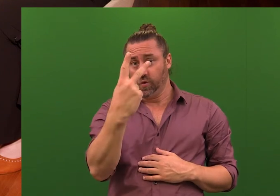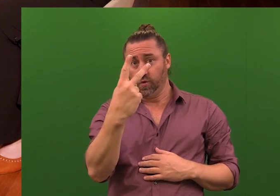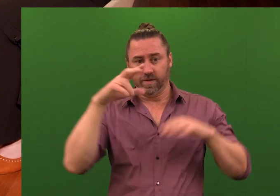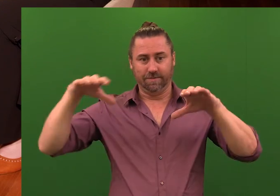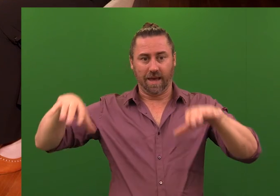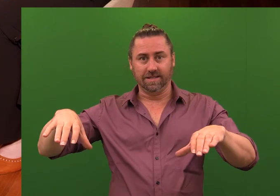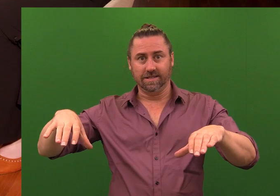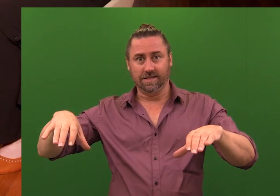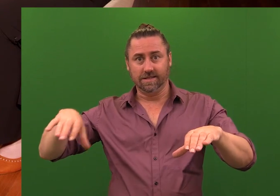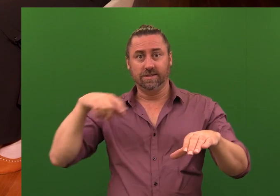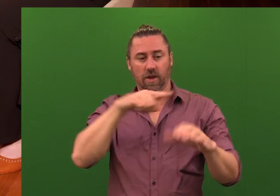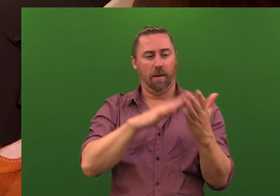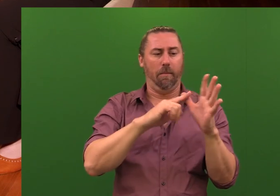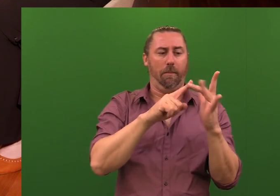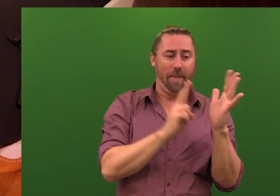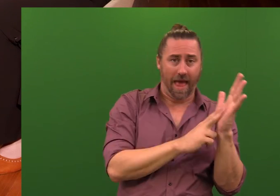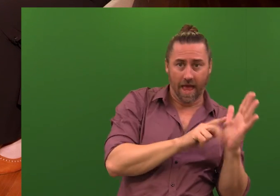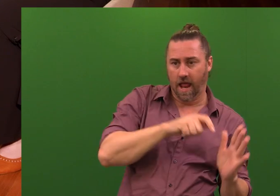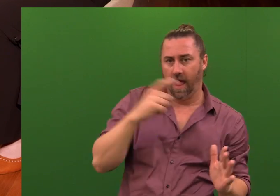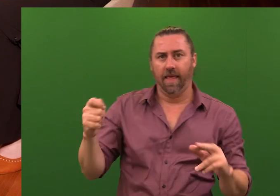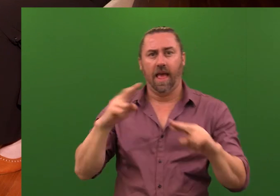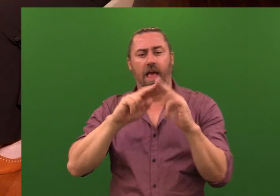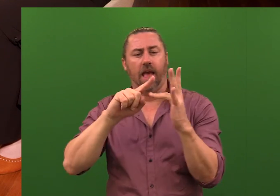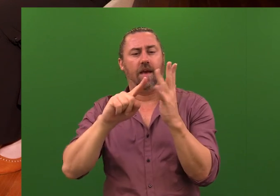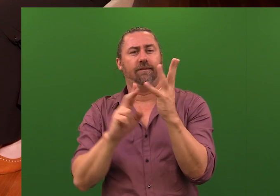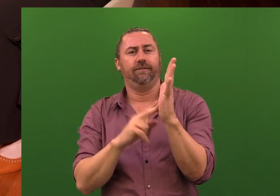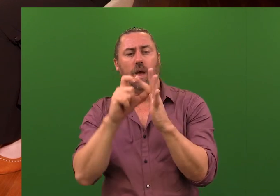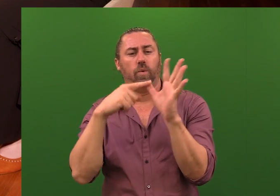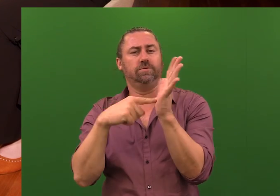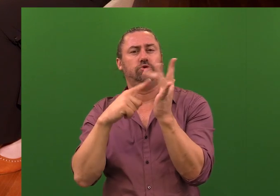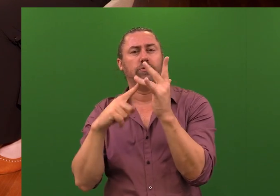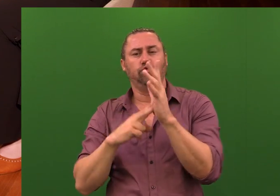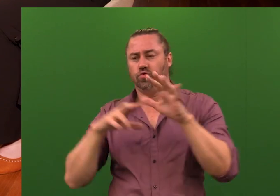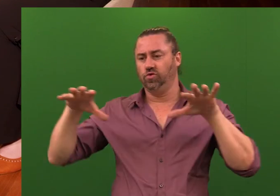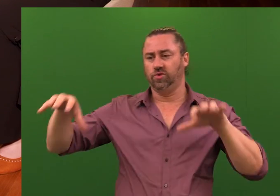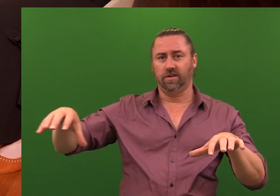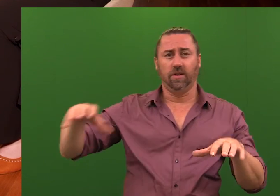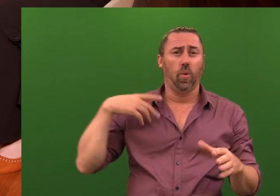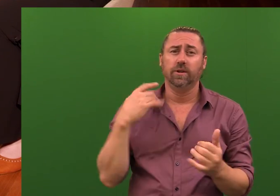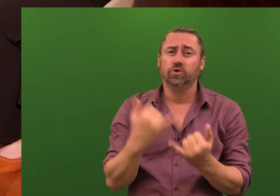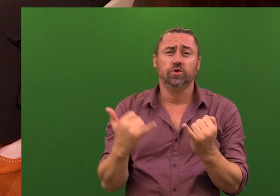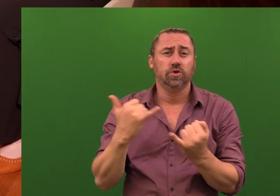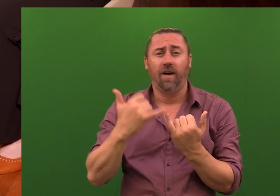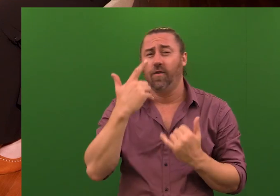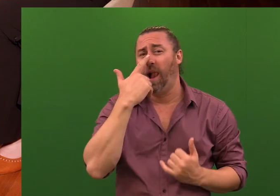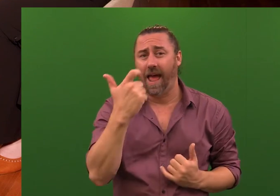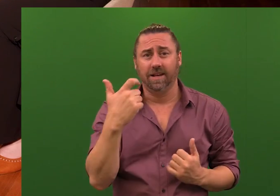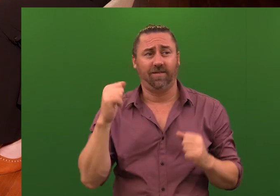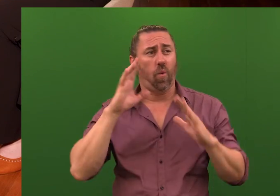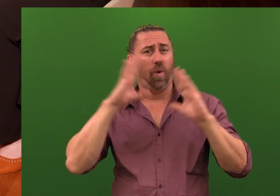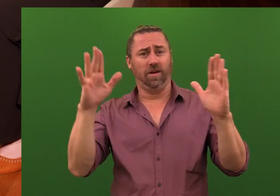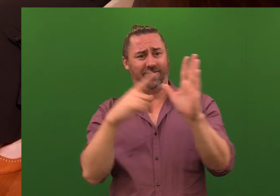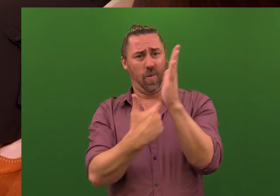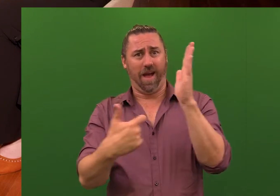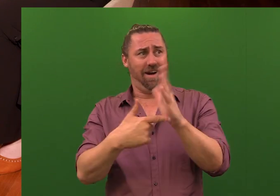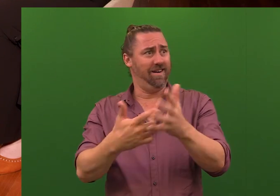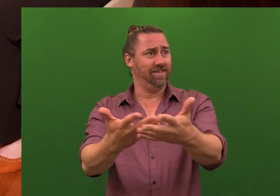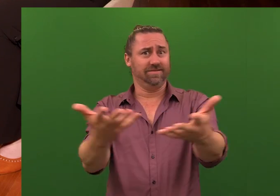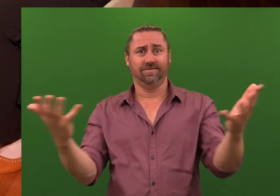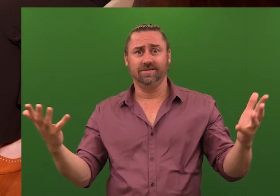as one of the only sort of South Sea Islander families in New Zealand, I thought we needed to do something.